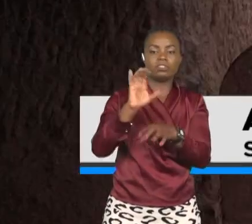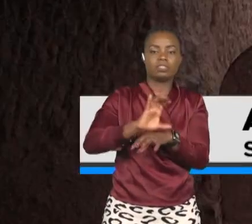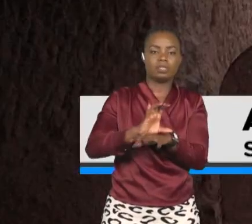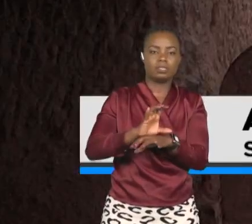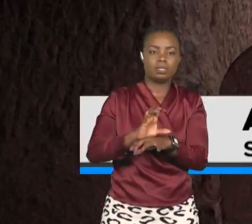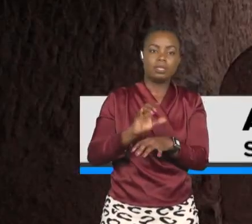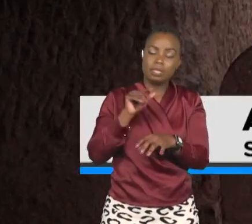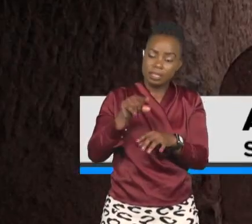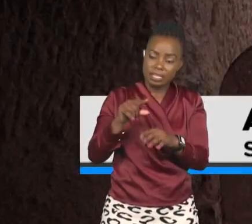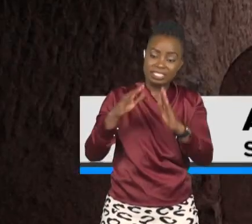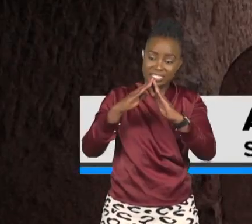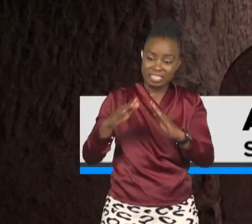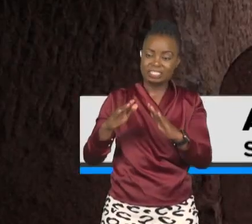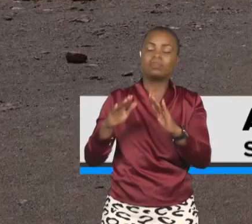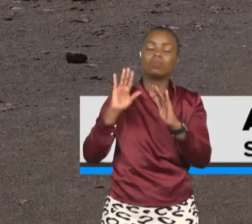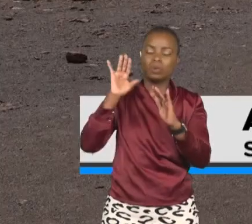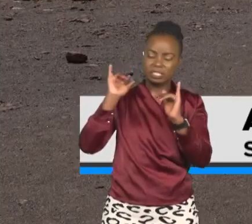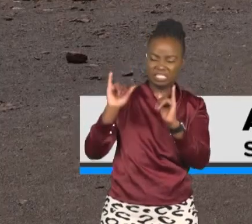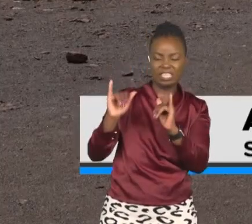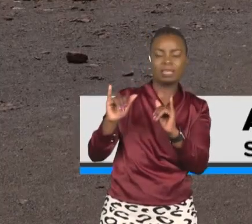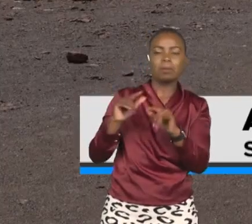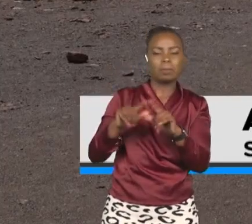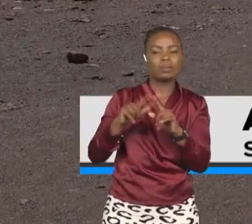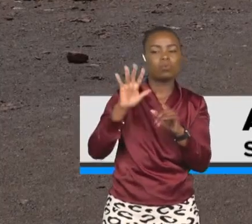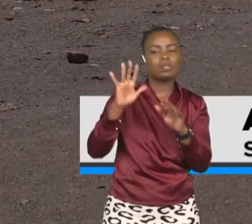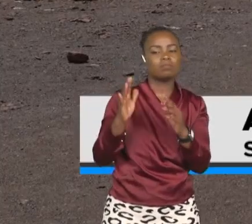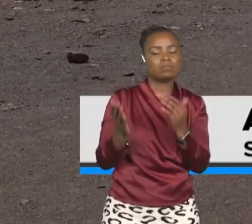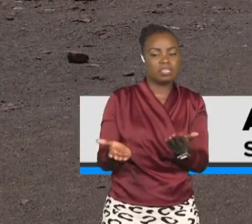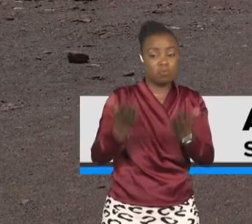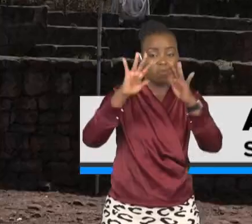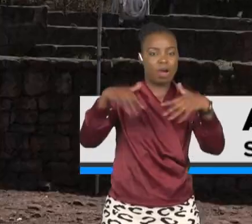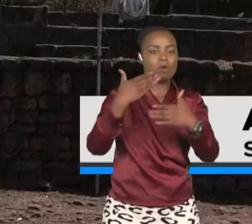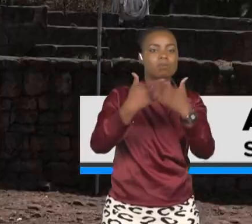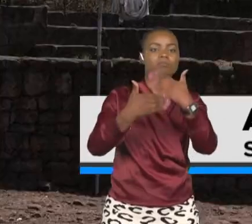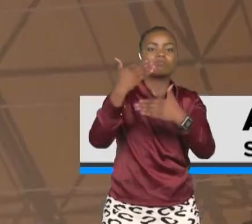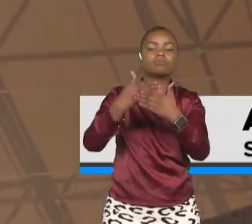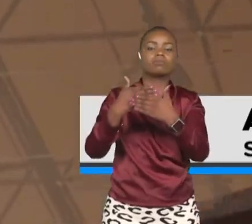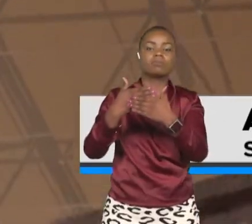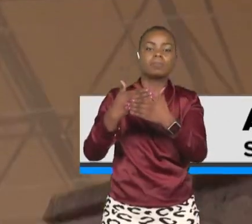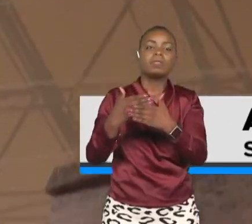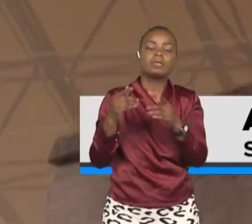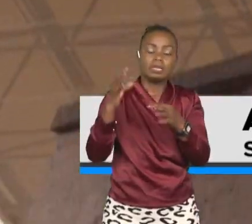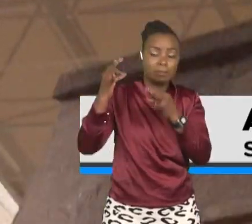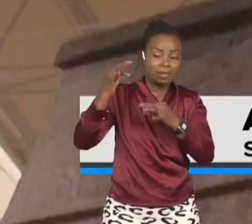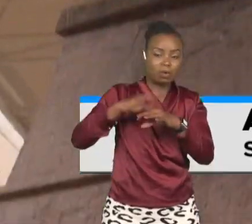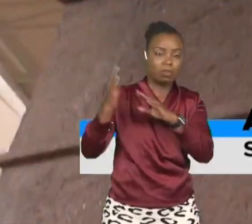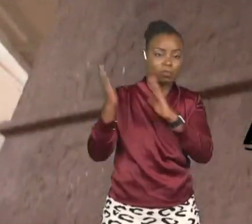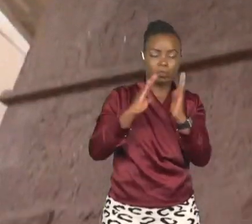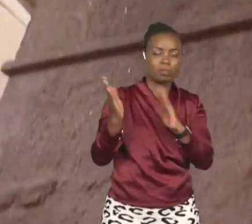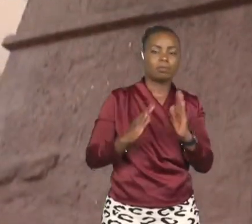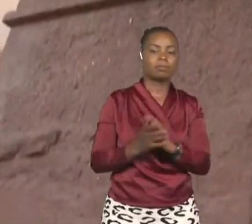shelter's replacement with later structures, possibly ones that can open and close depending on the weather, while repairs are done.